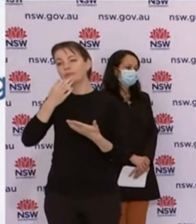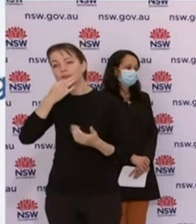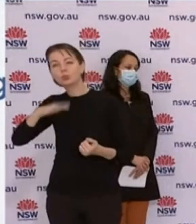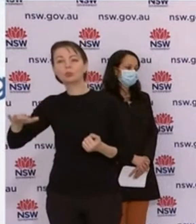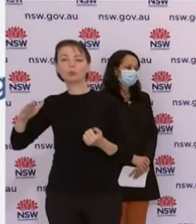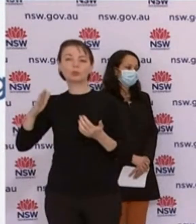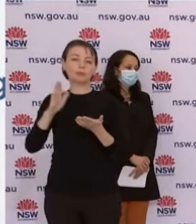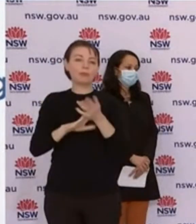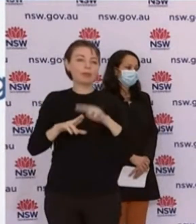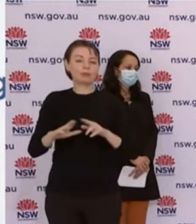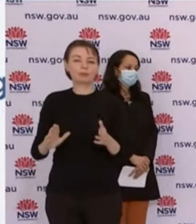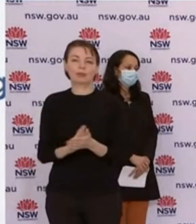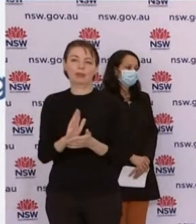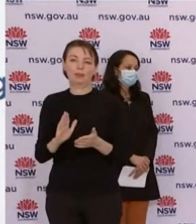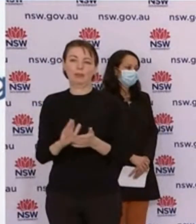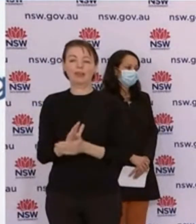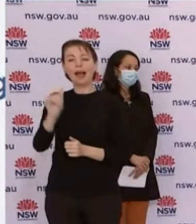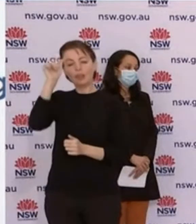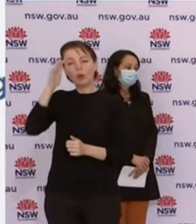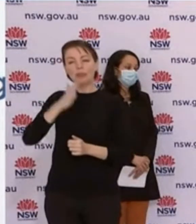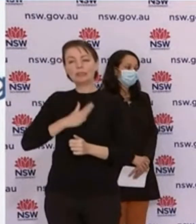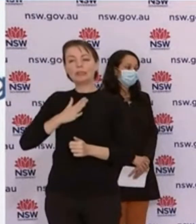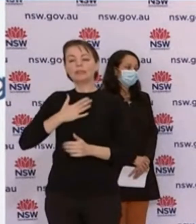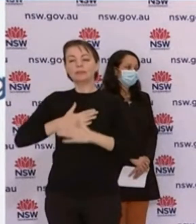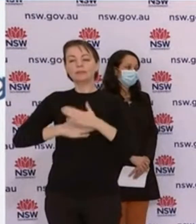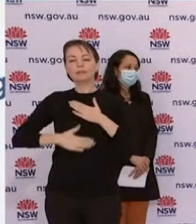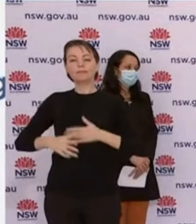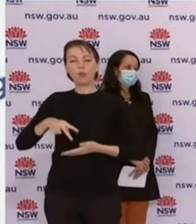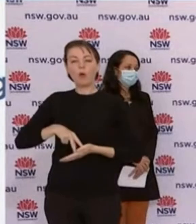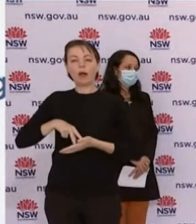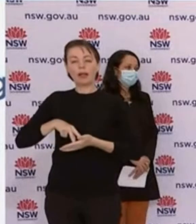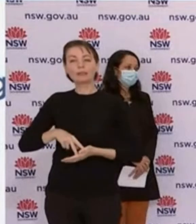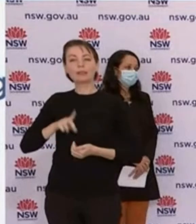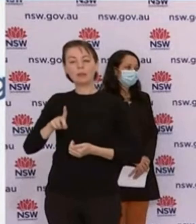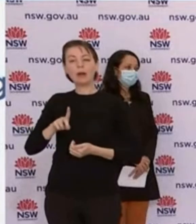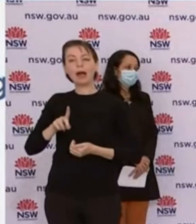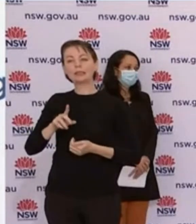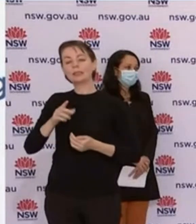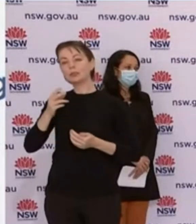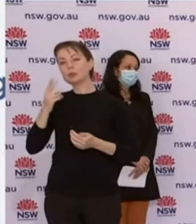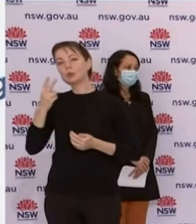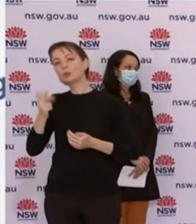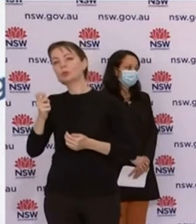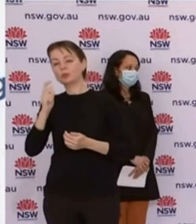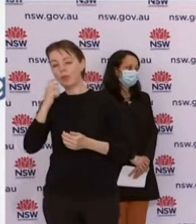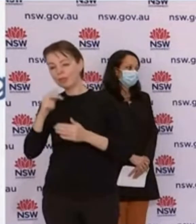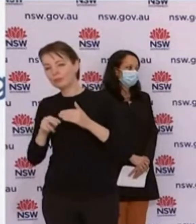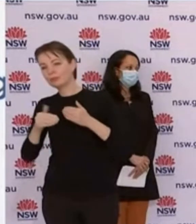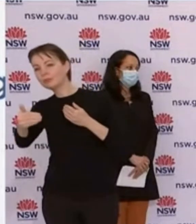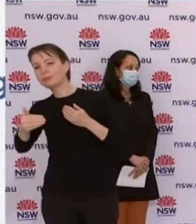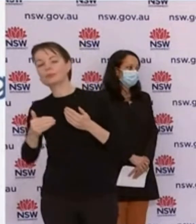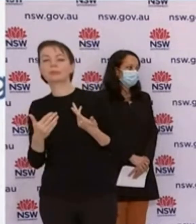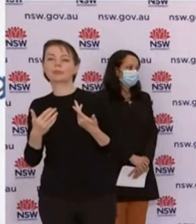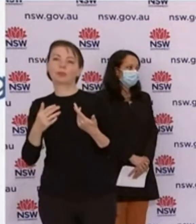wait, but we're also confident this will give people that hope that things will regain to some level of normality sooner rather than later,